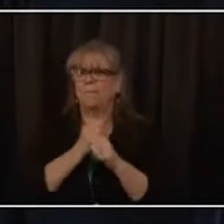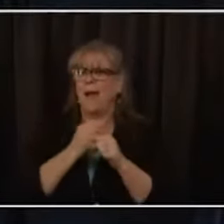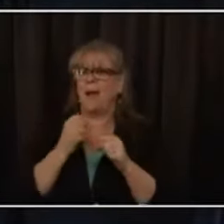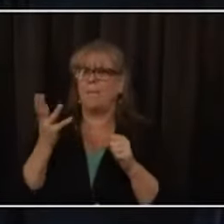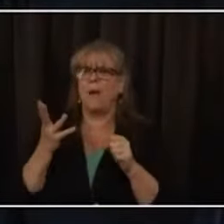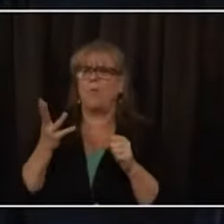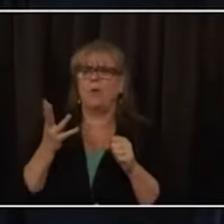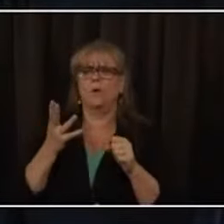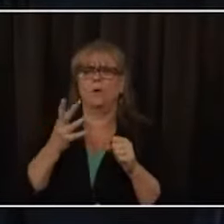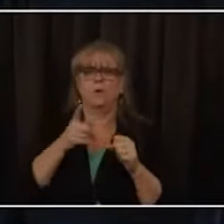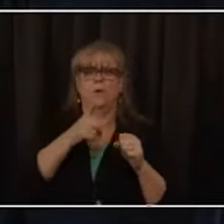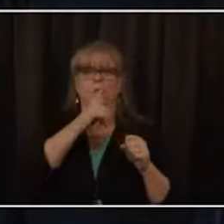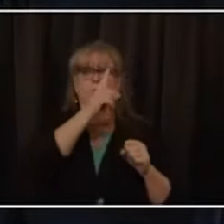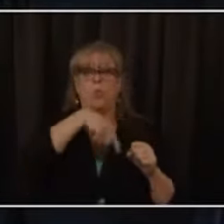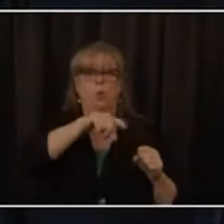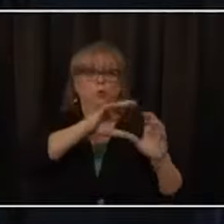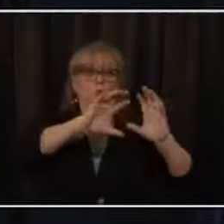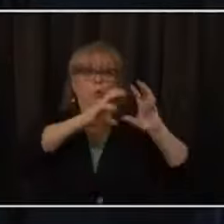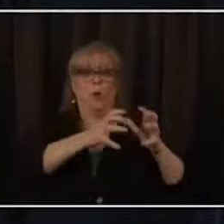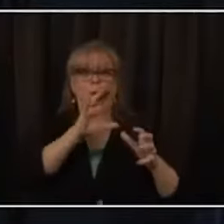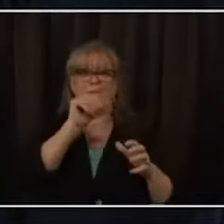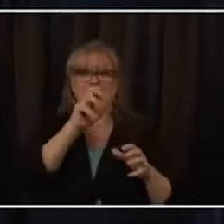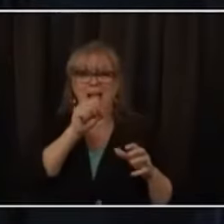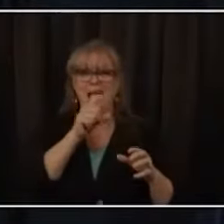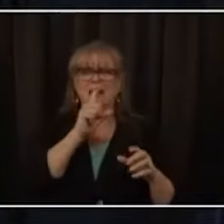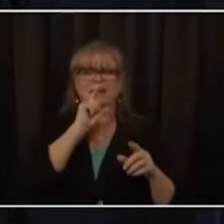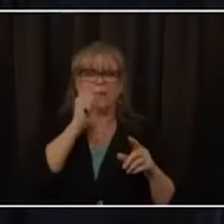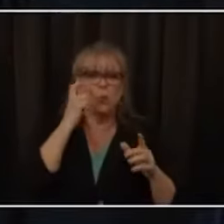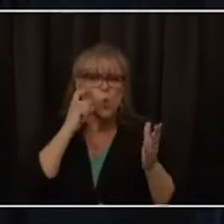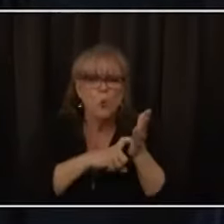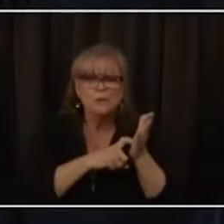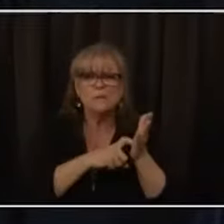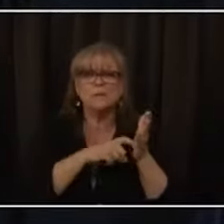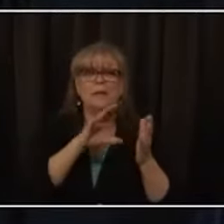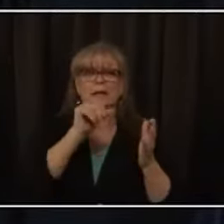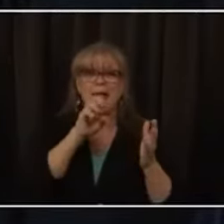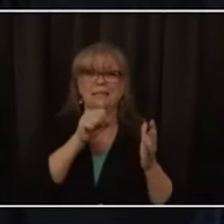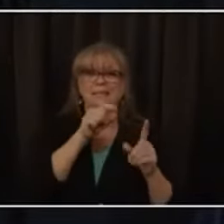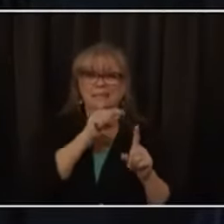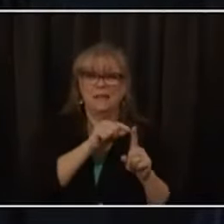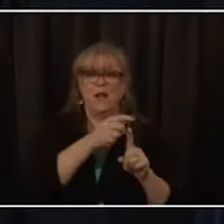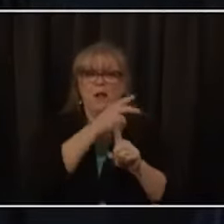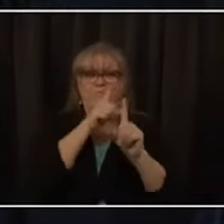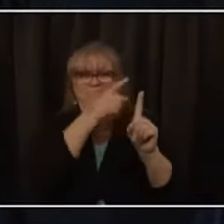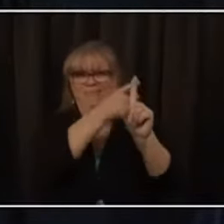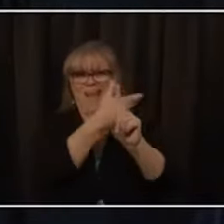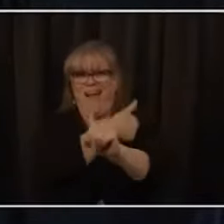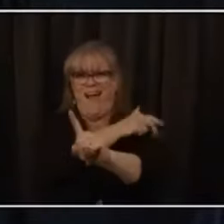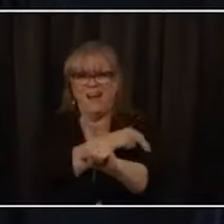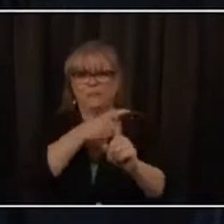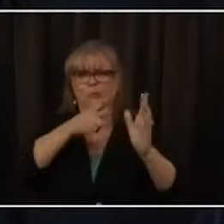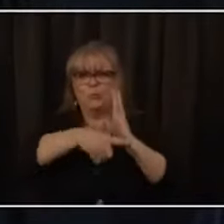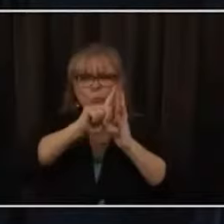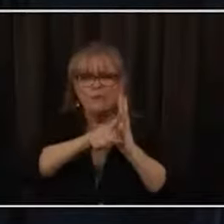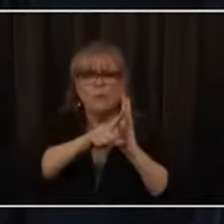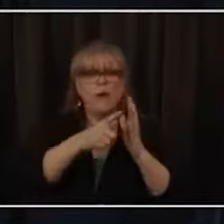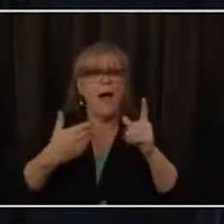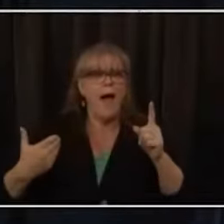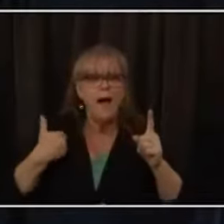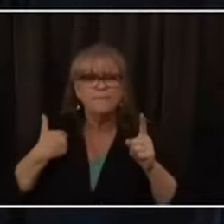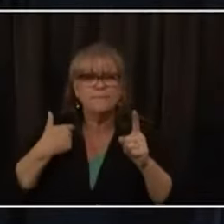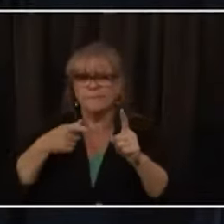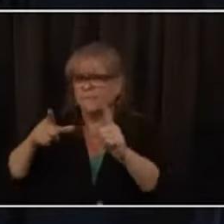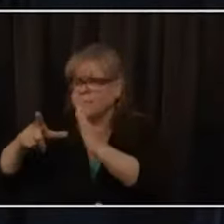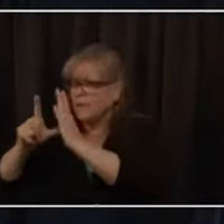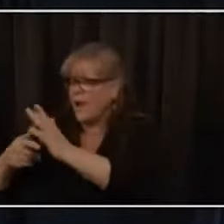follows is more cases. Hospitals will start saying, hey, we may have something like that here in Alabama, in Oregon. We